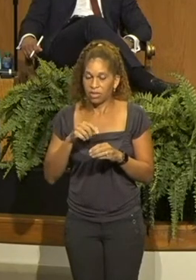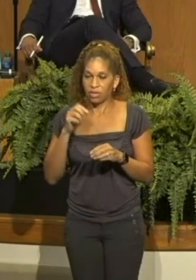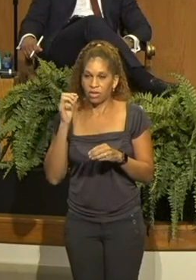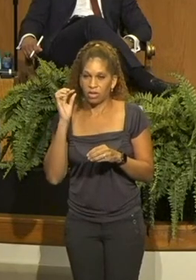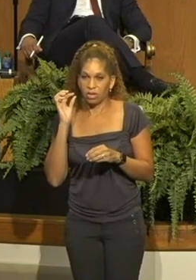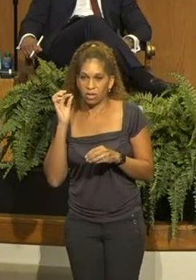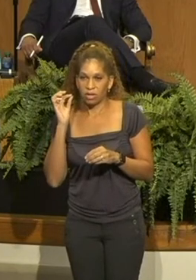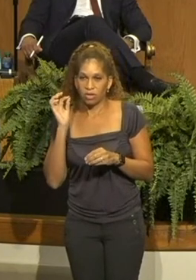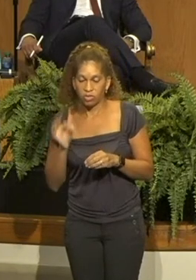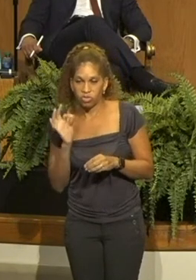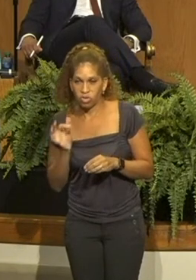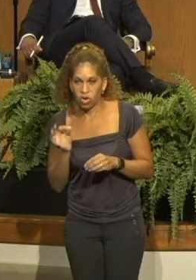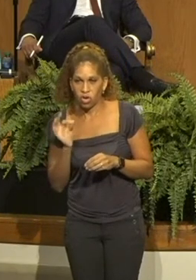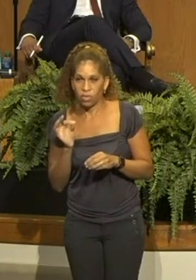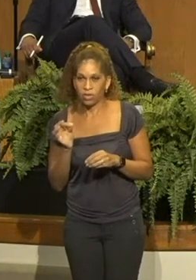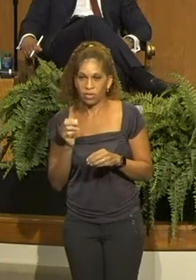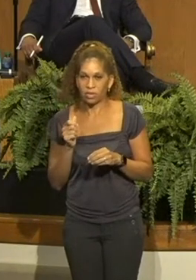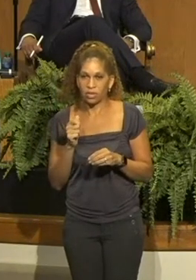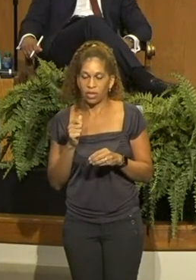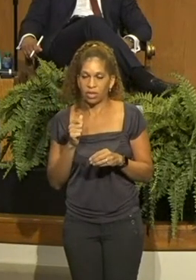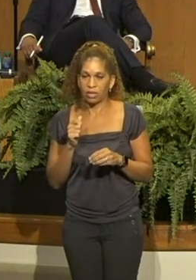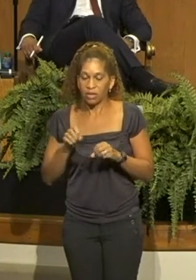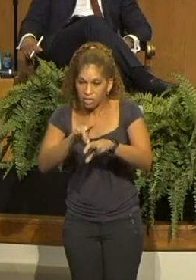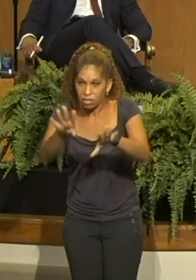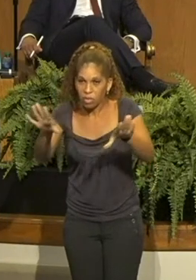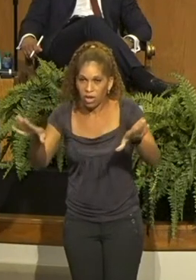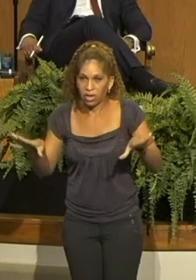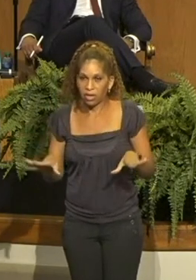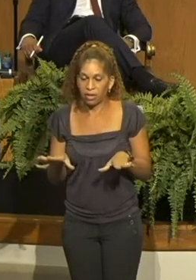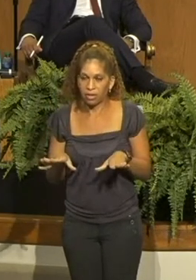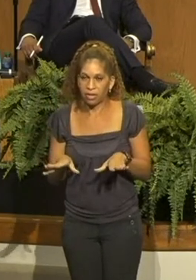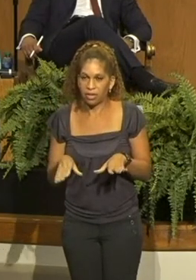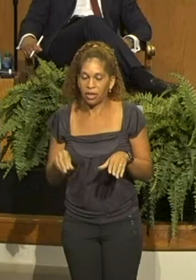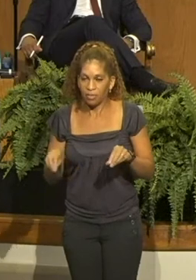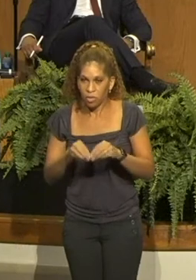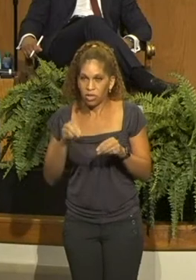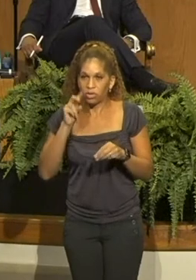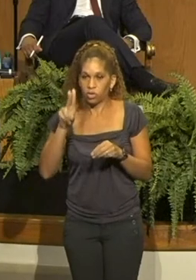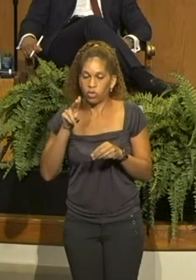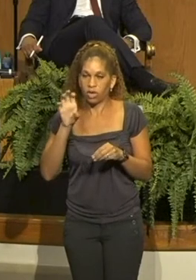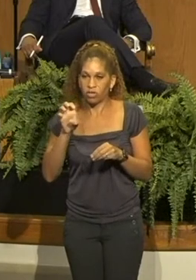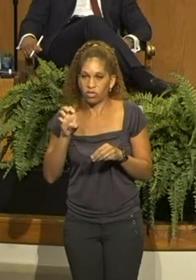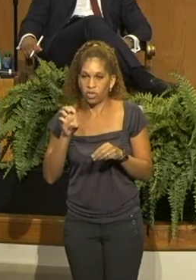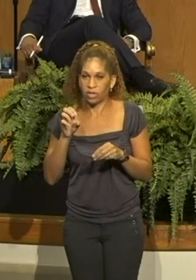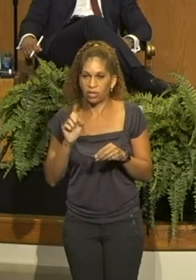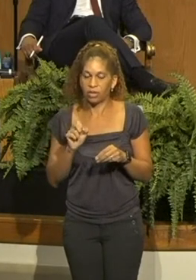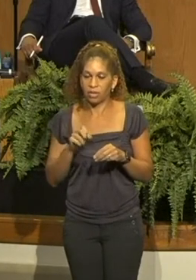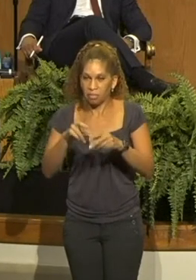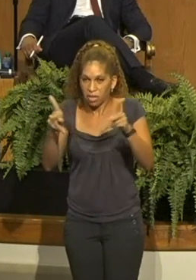cross-posted in more than 200 sites that can reach more than 10 million people.